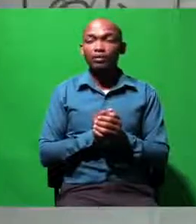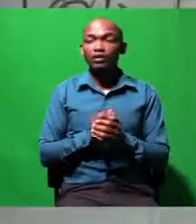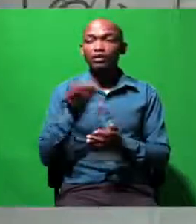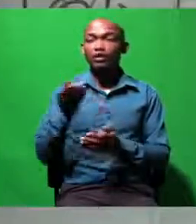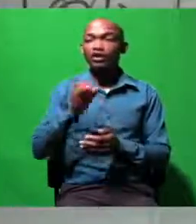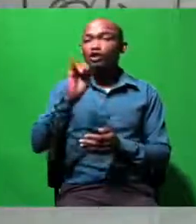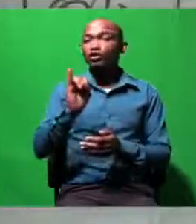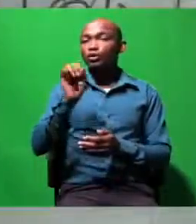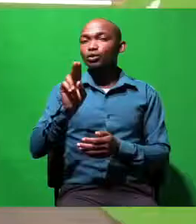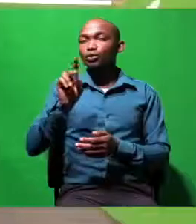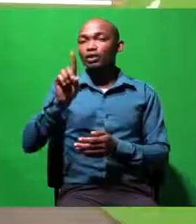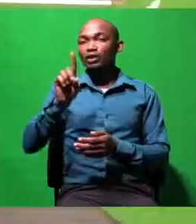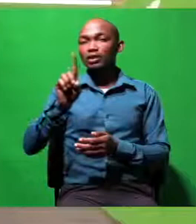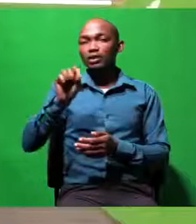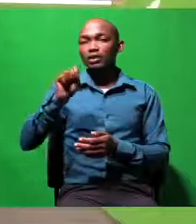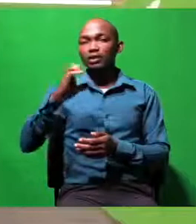judiciary.